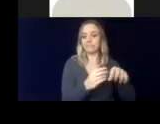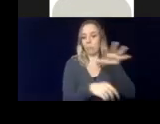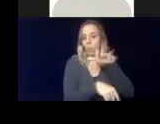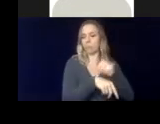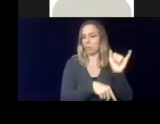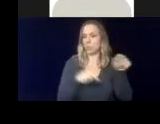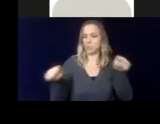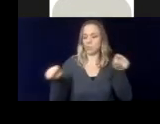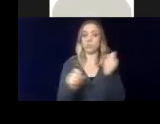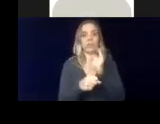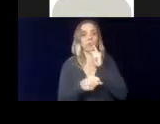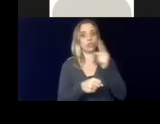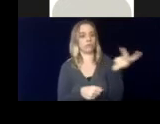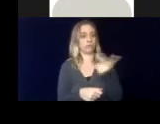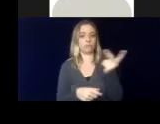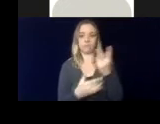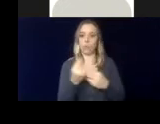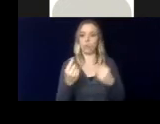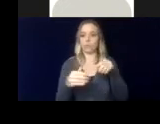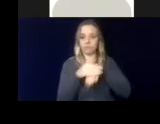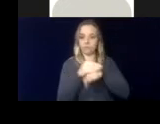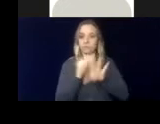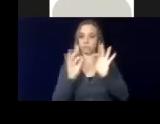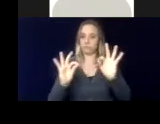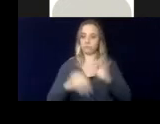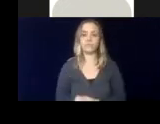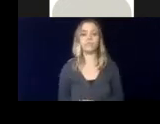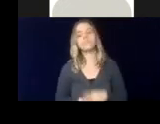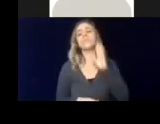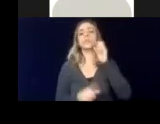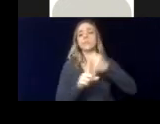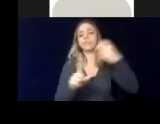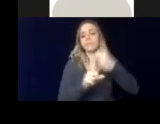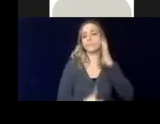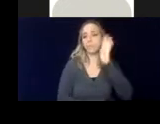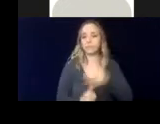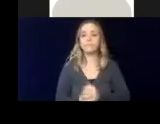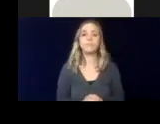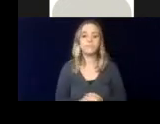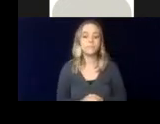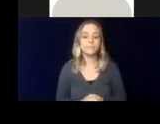good access. And we'll talk about these in detail later.